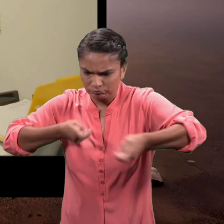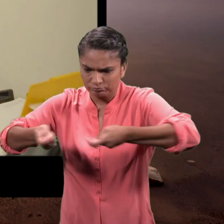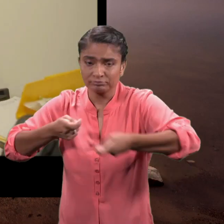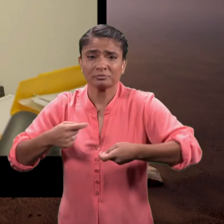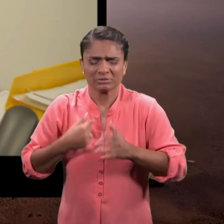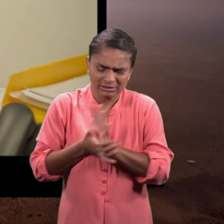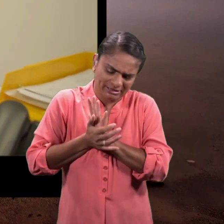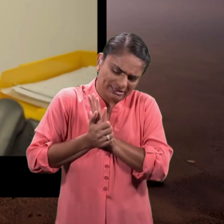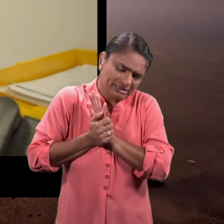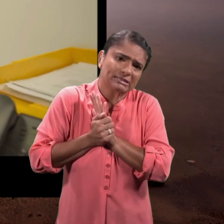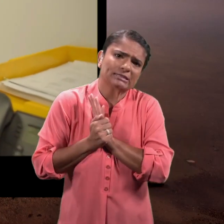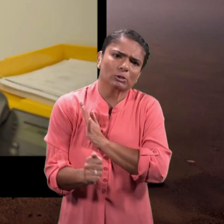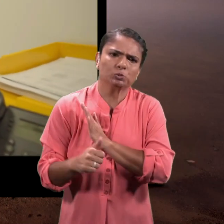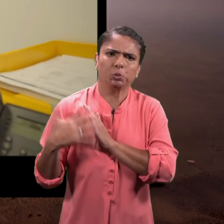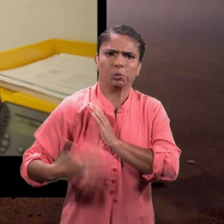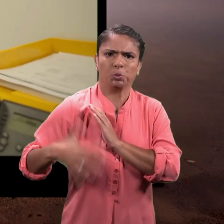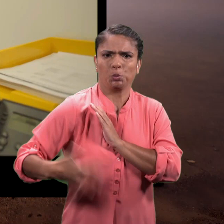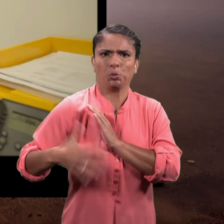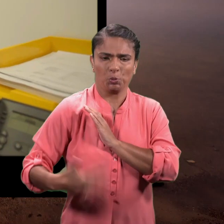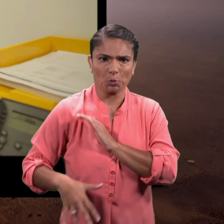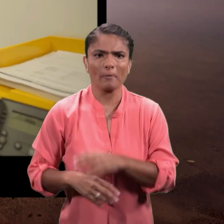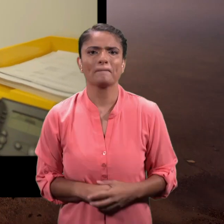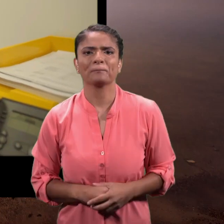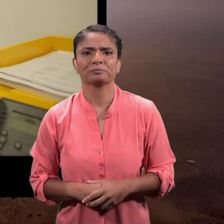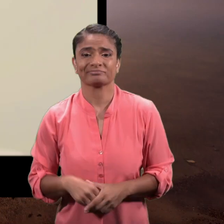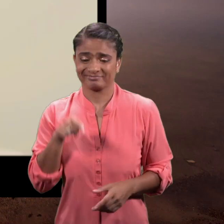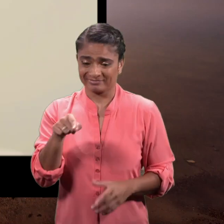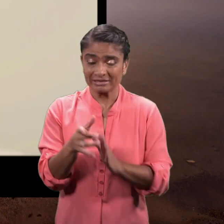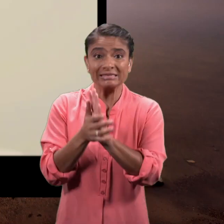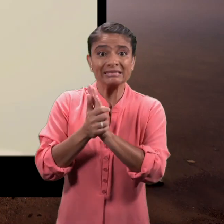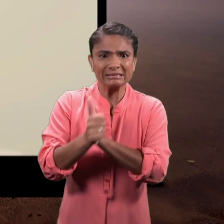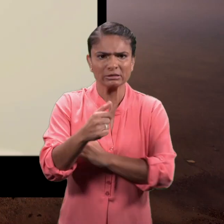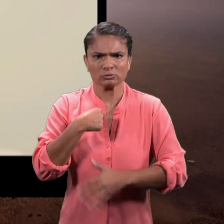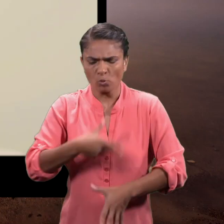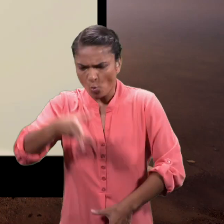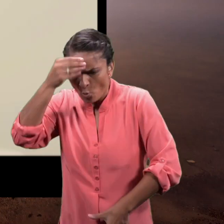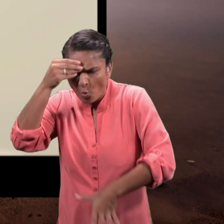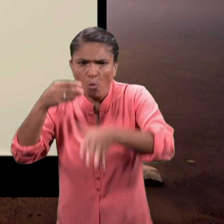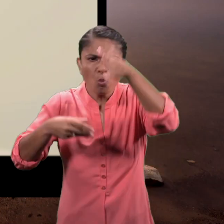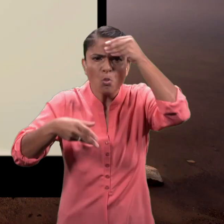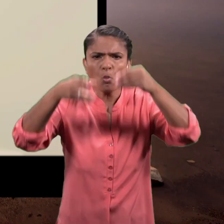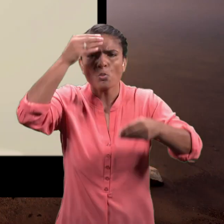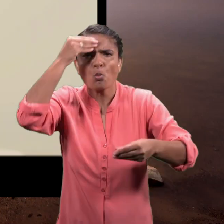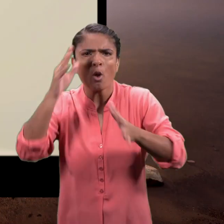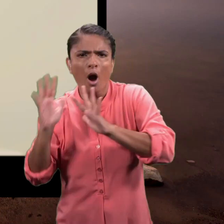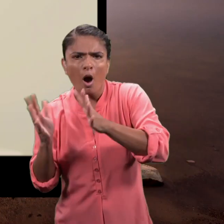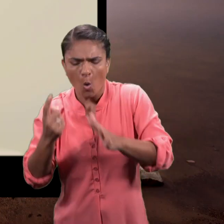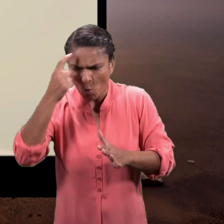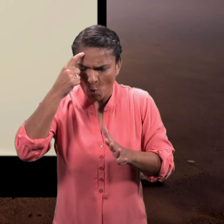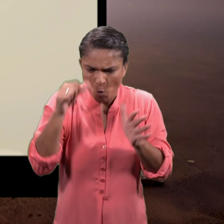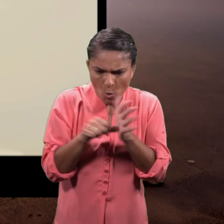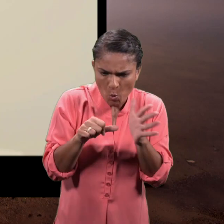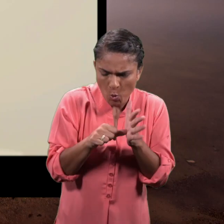it takes out the best of me. That's where you learn a lot of skills, you